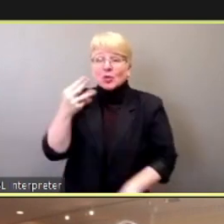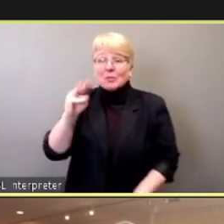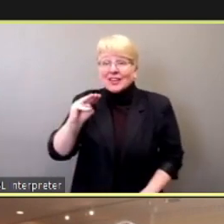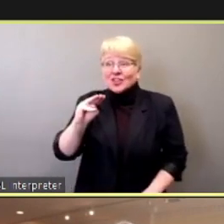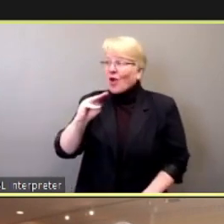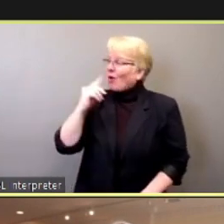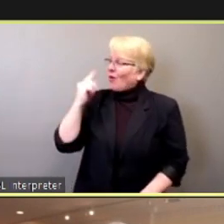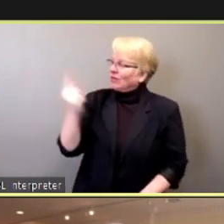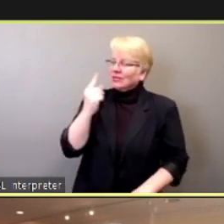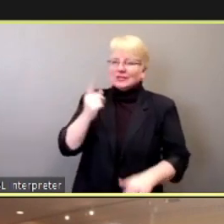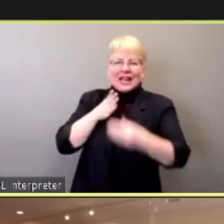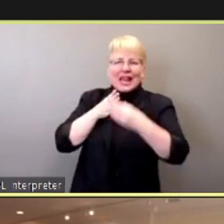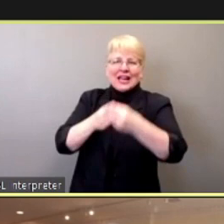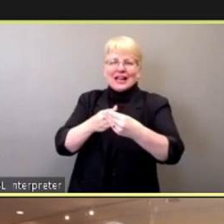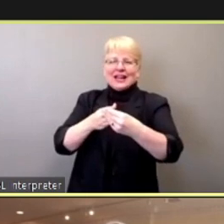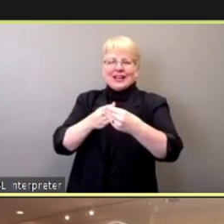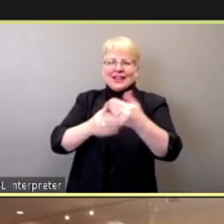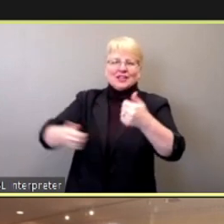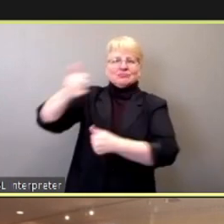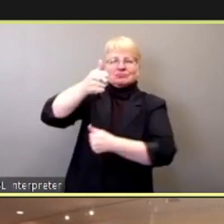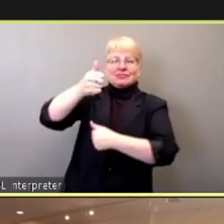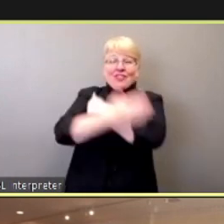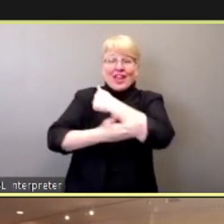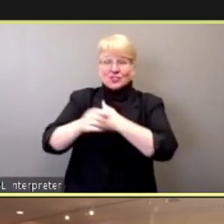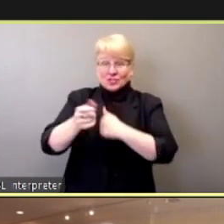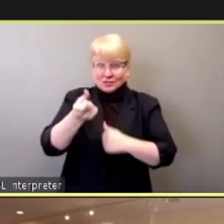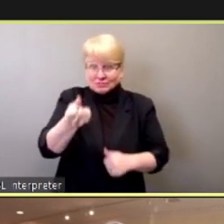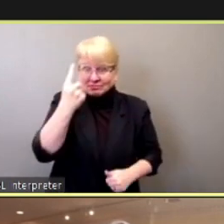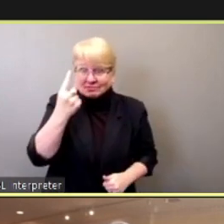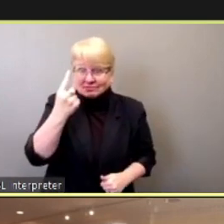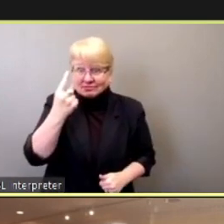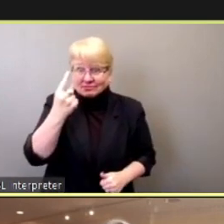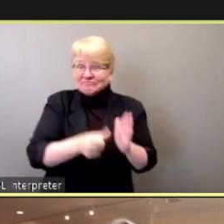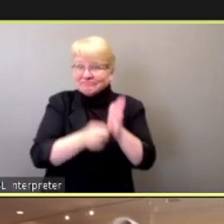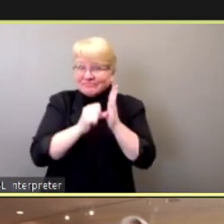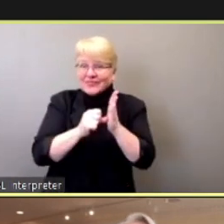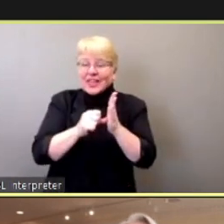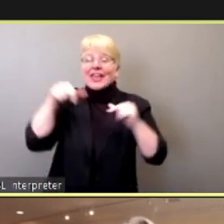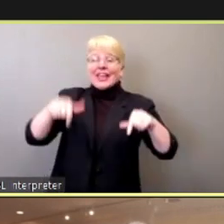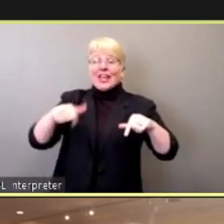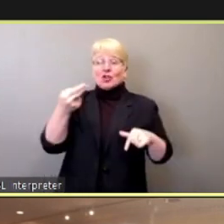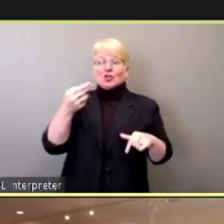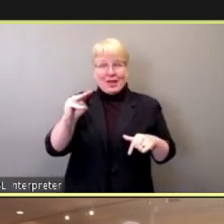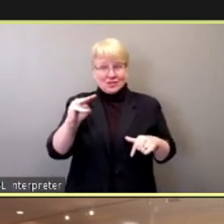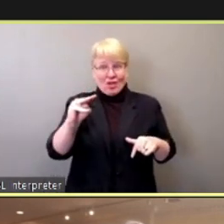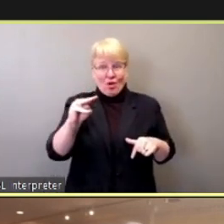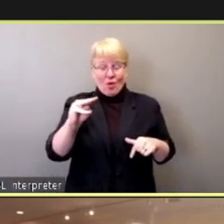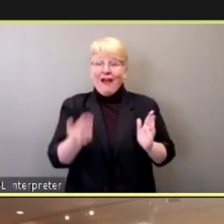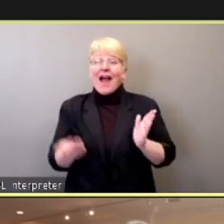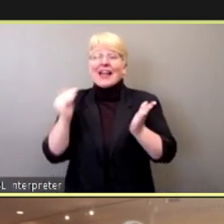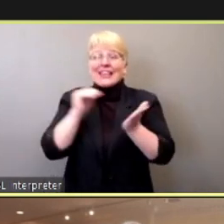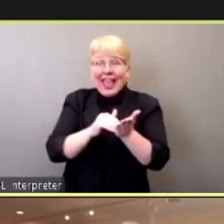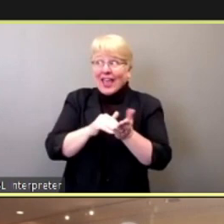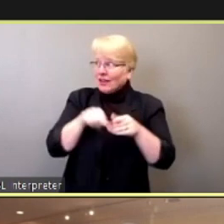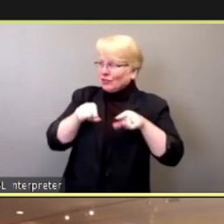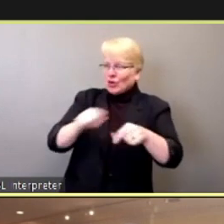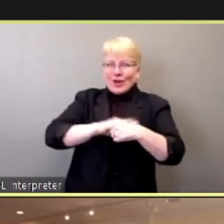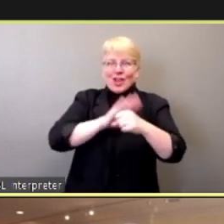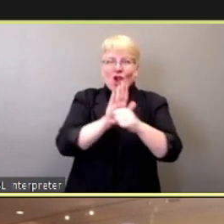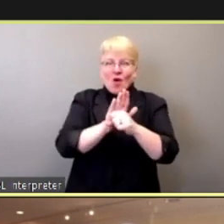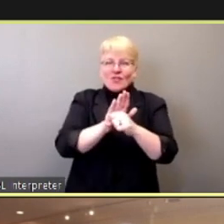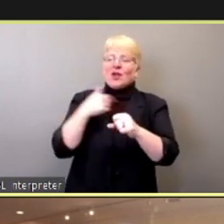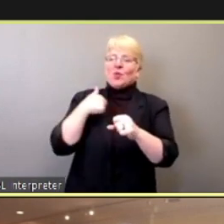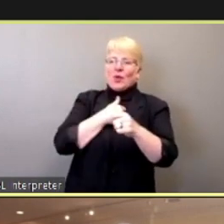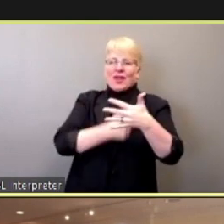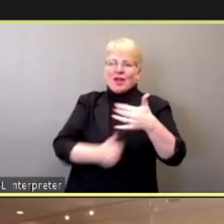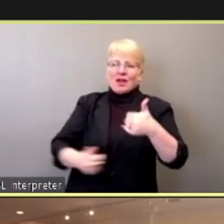leading in the country. Let me just repeat that. New Mexico, again, in COVID, is